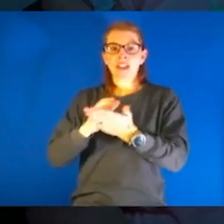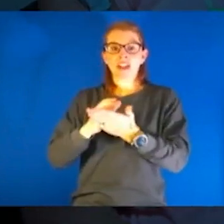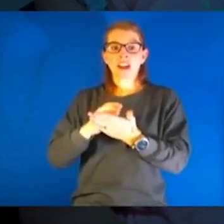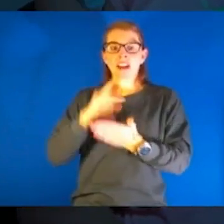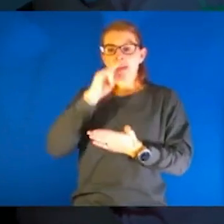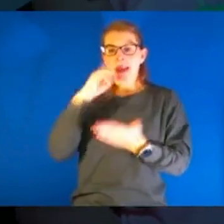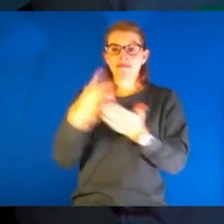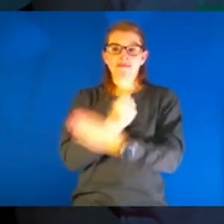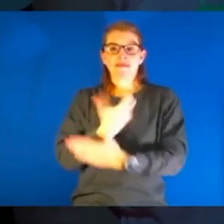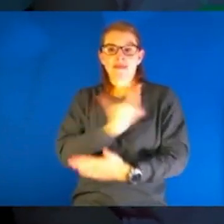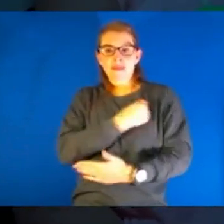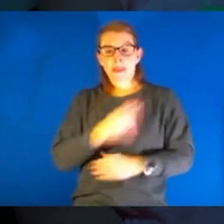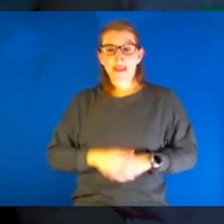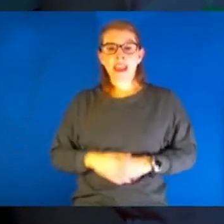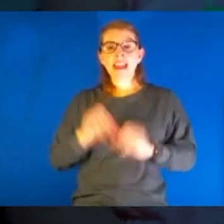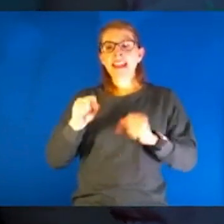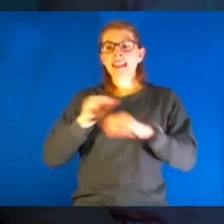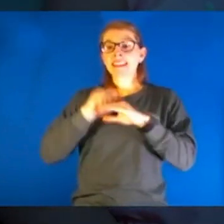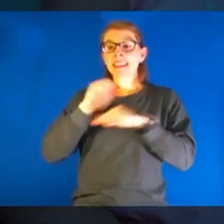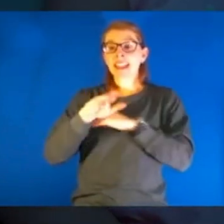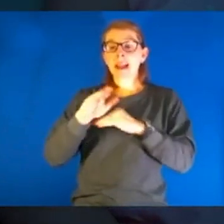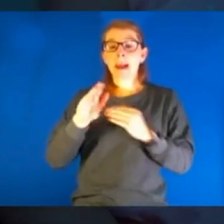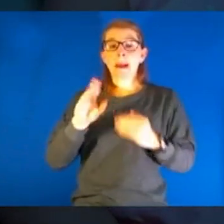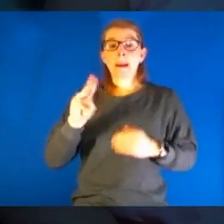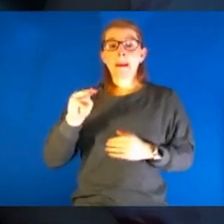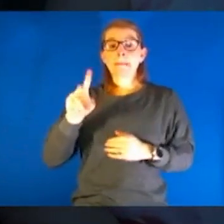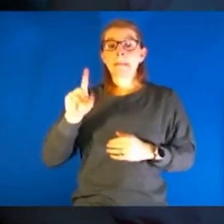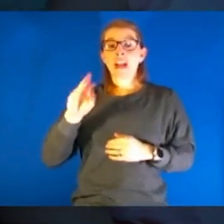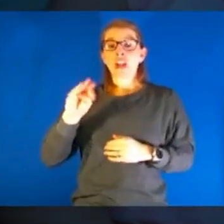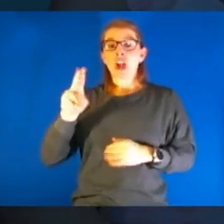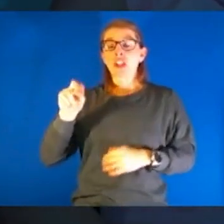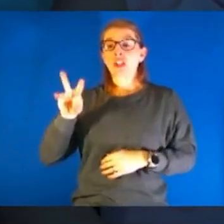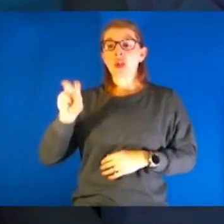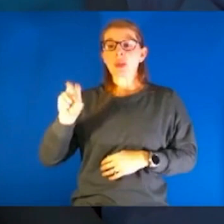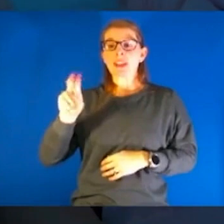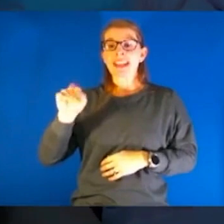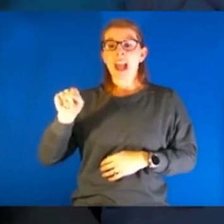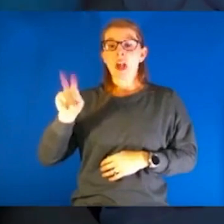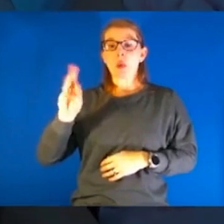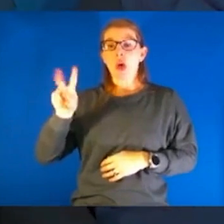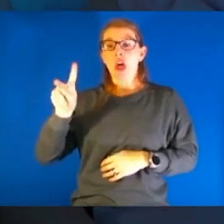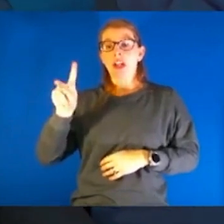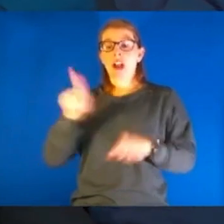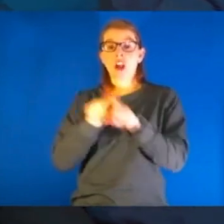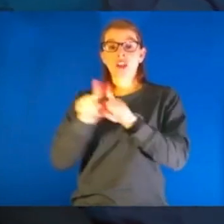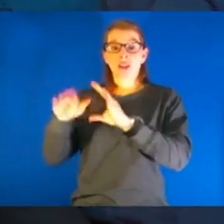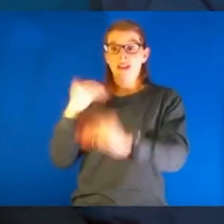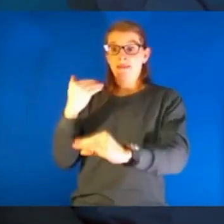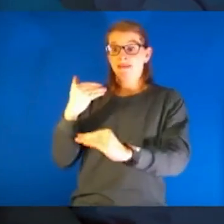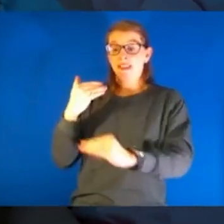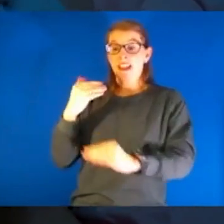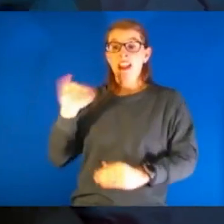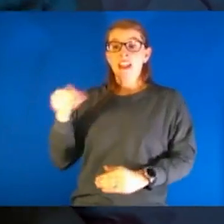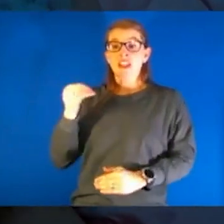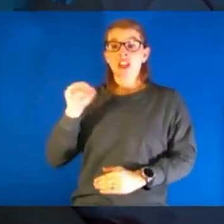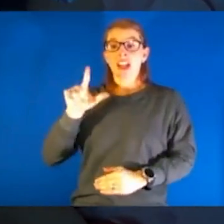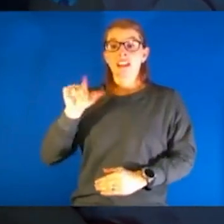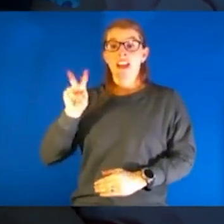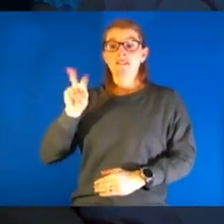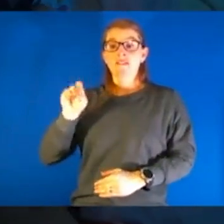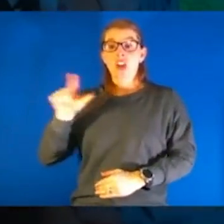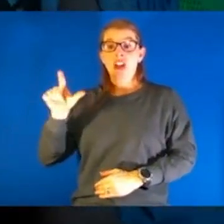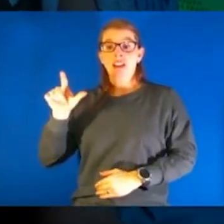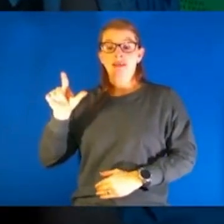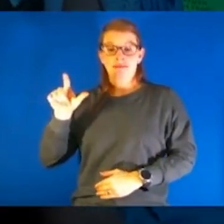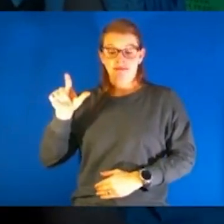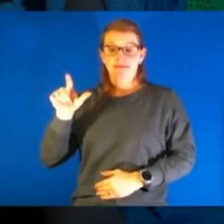You can send those into the Medical News Network at kumc.edu. You can also just email them to me at jlevel@kumc.edu. We'll put these up